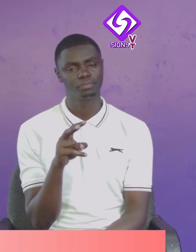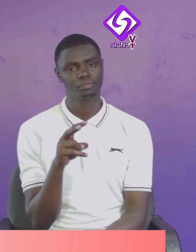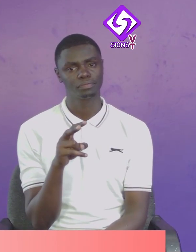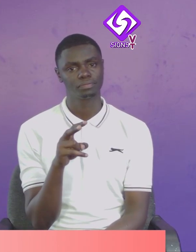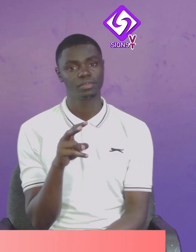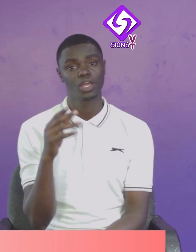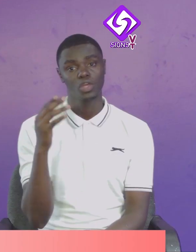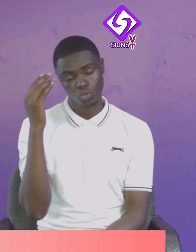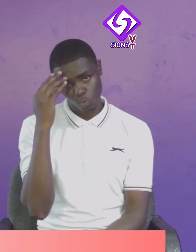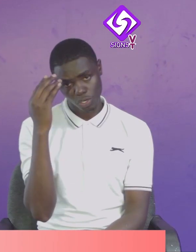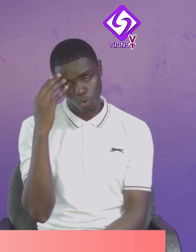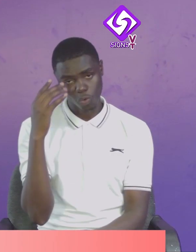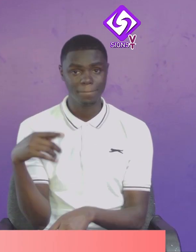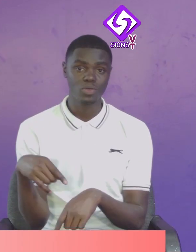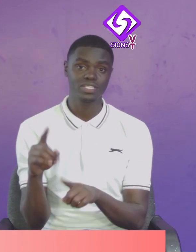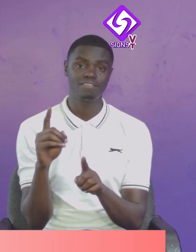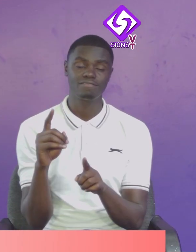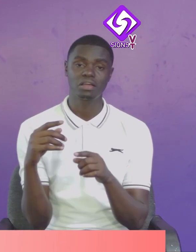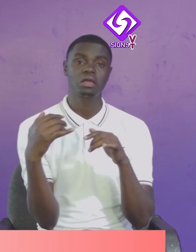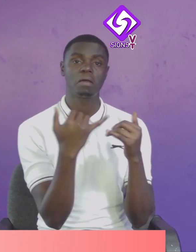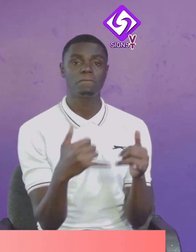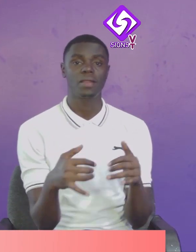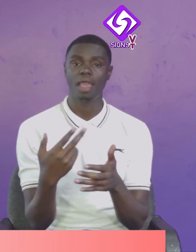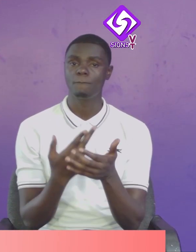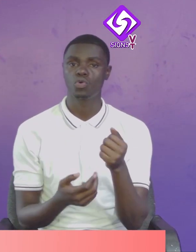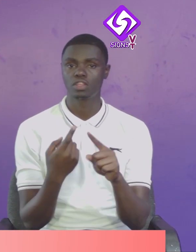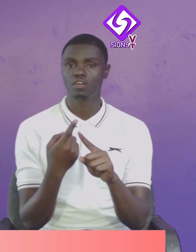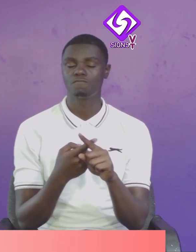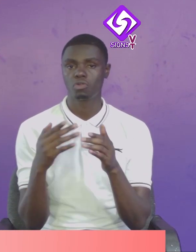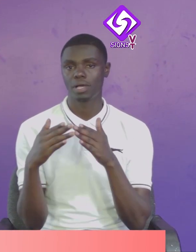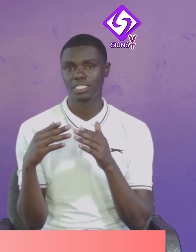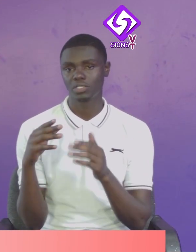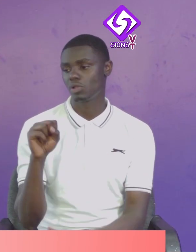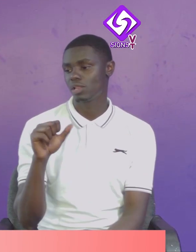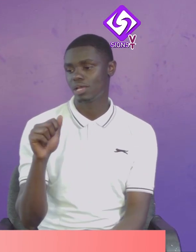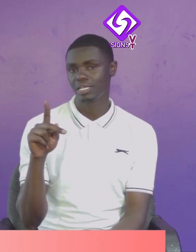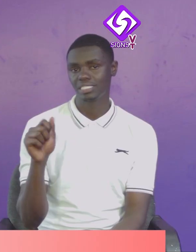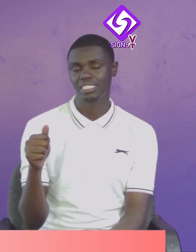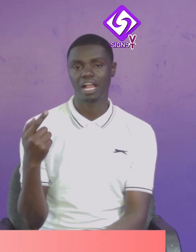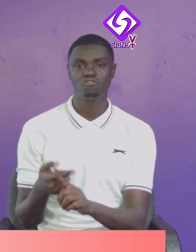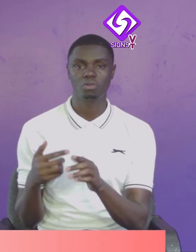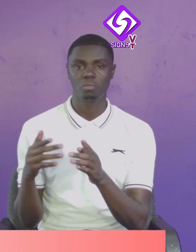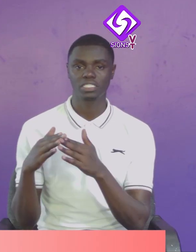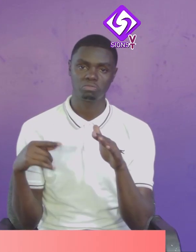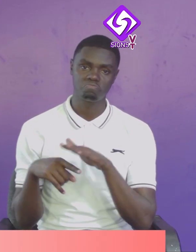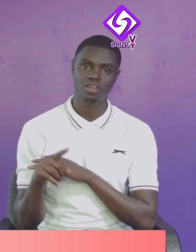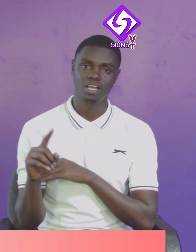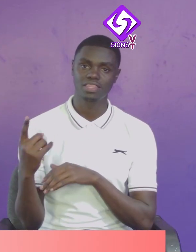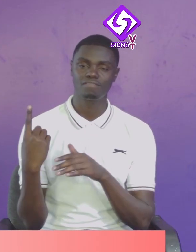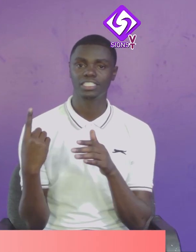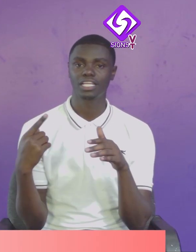you will know by yourself that these players were from Arsenal. Bukayo Saka, obvious, from Arsenal, scoring the first goal.